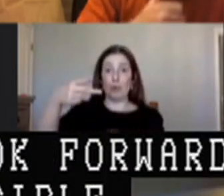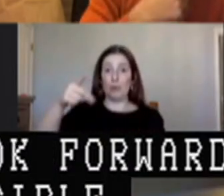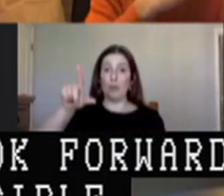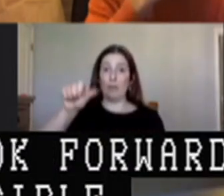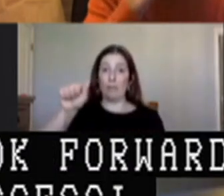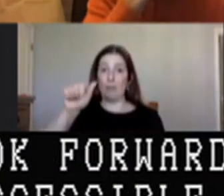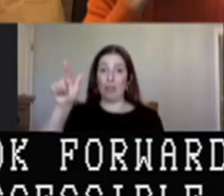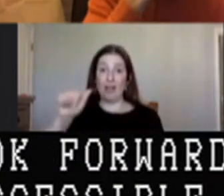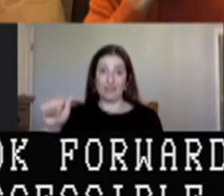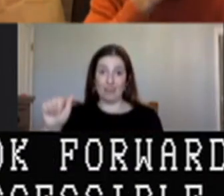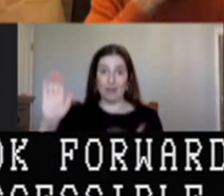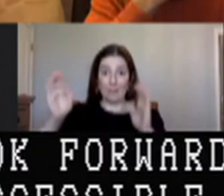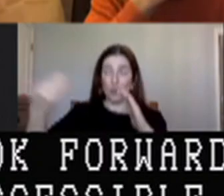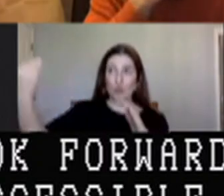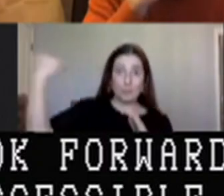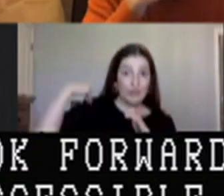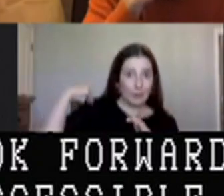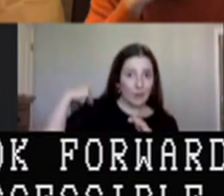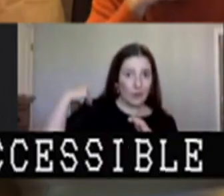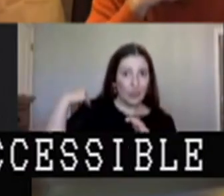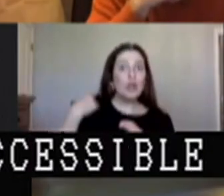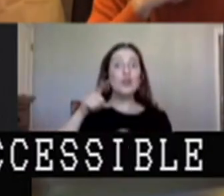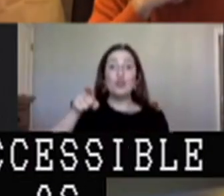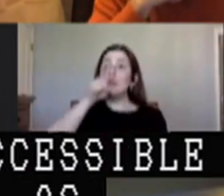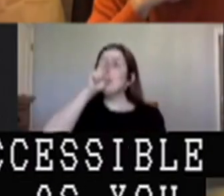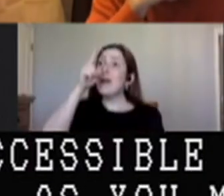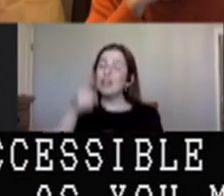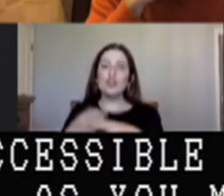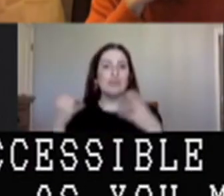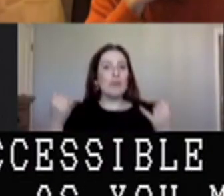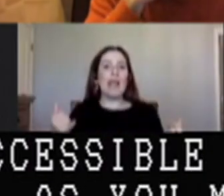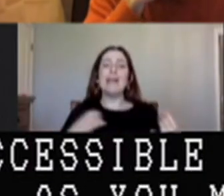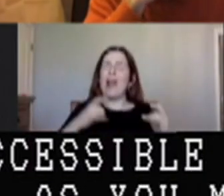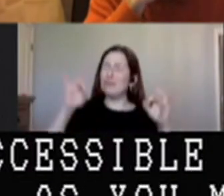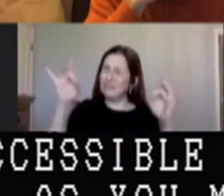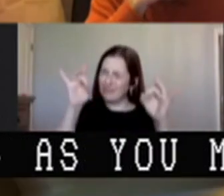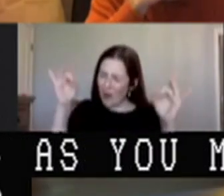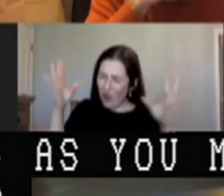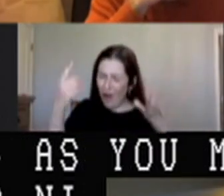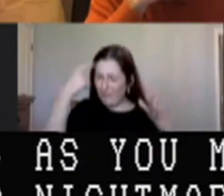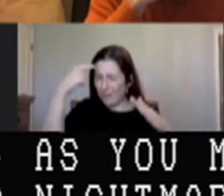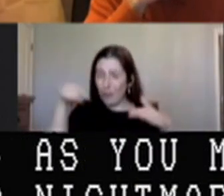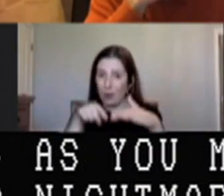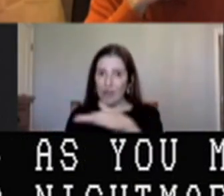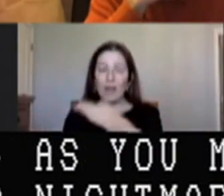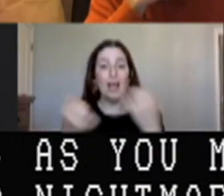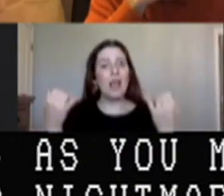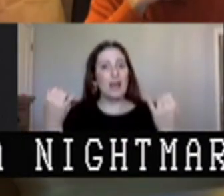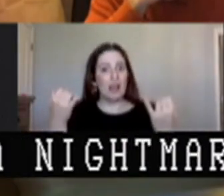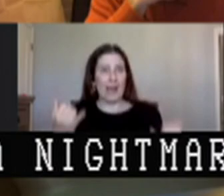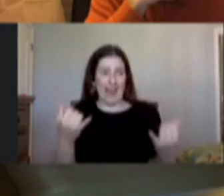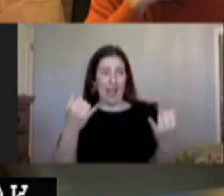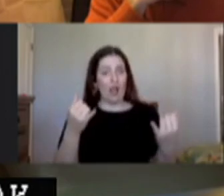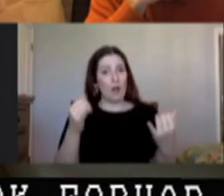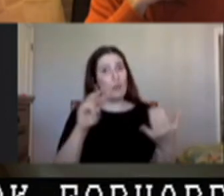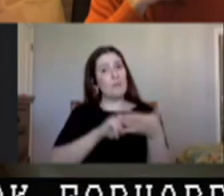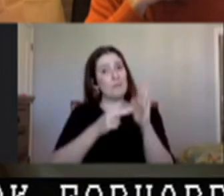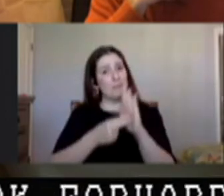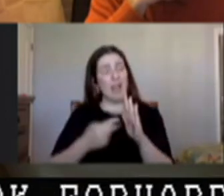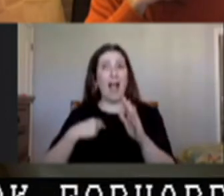plaza than what you, as you mentioned, it's a nightmare to get through now. So we look forward to big